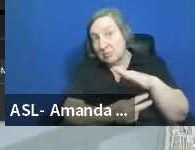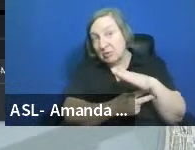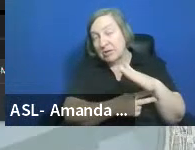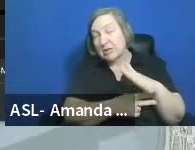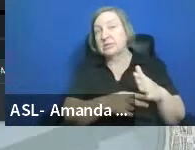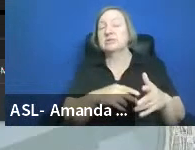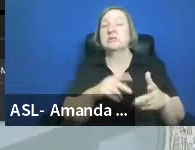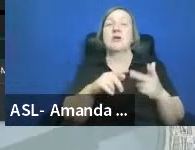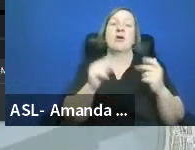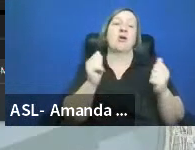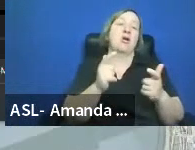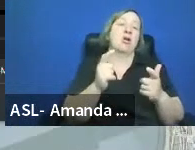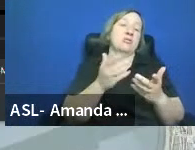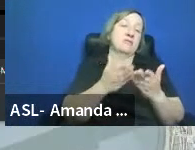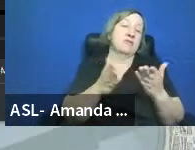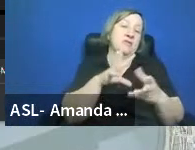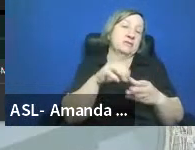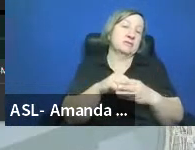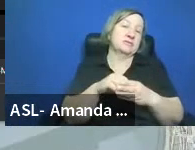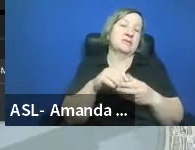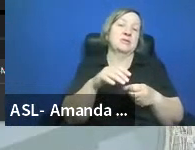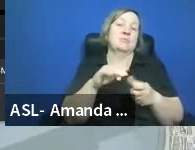of the modified locally preferred alternative.